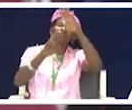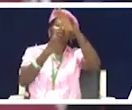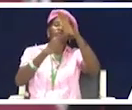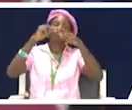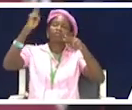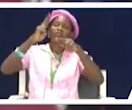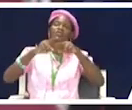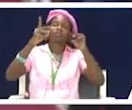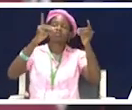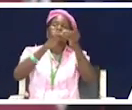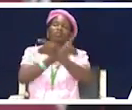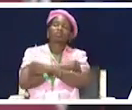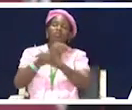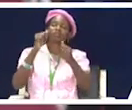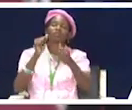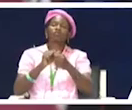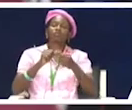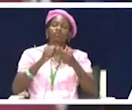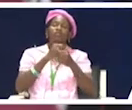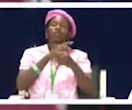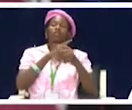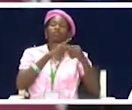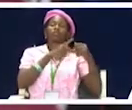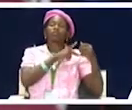down with princes.